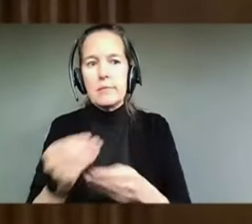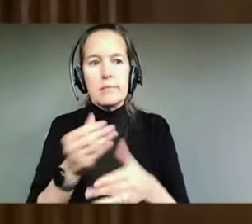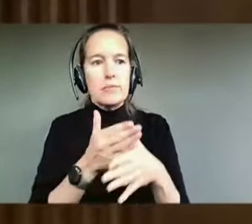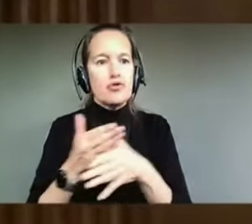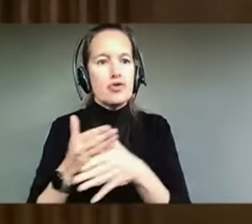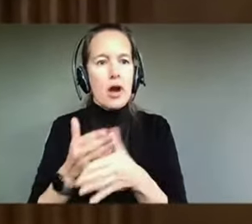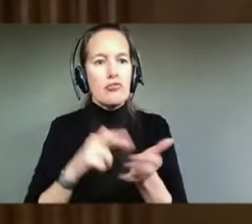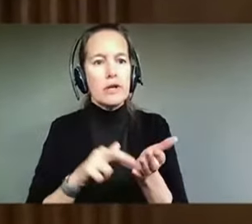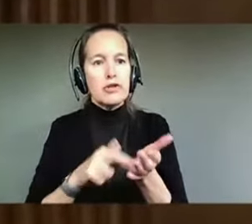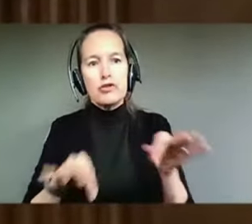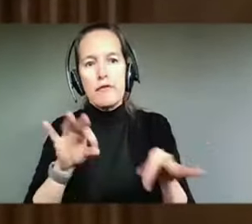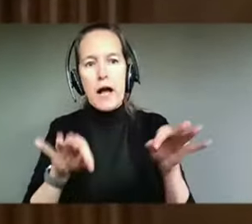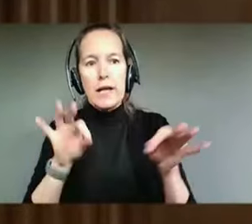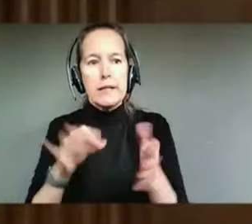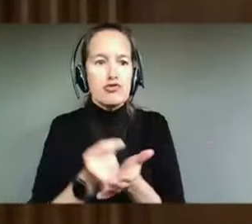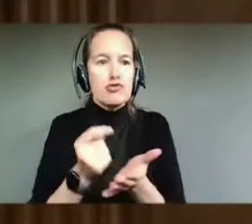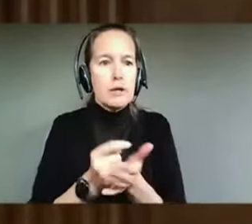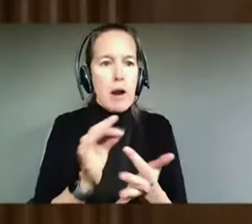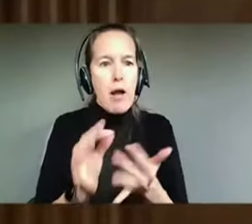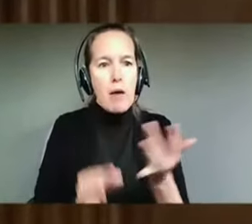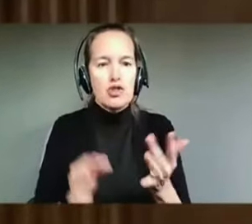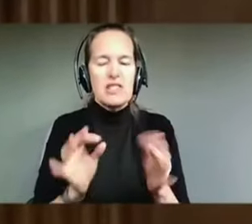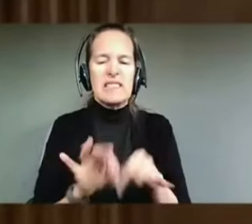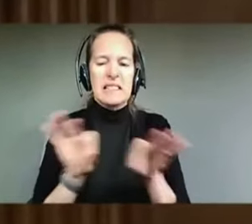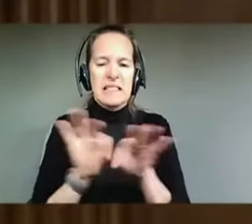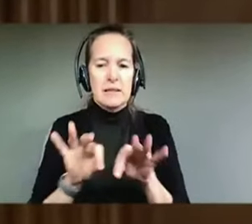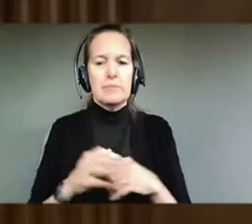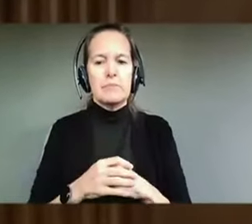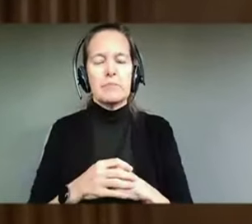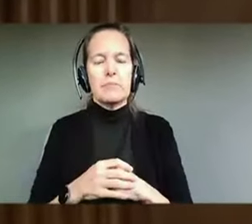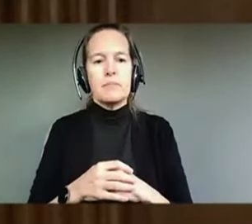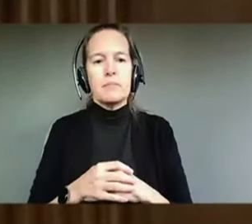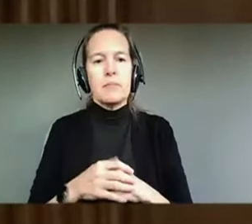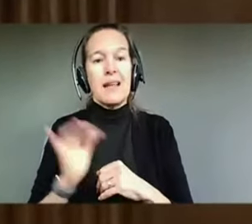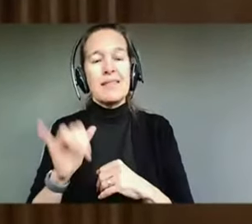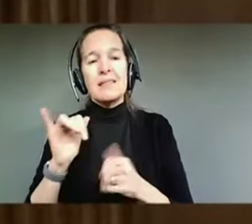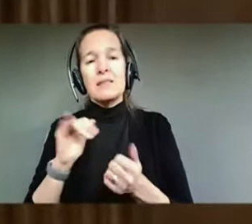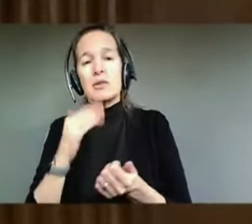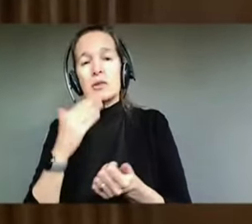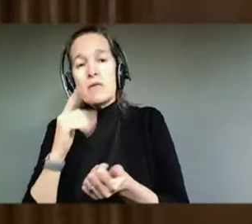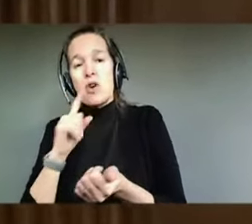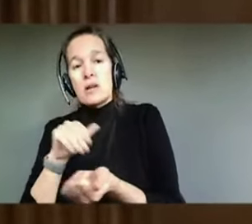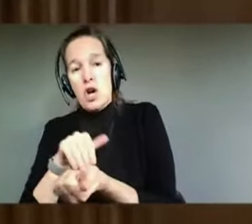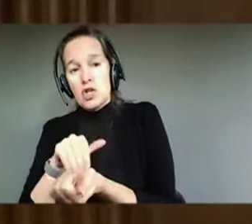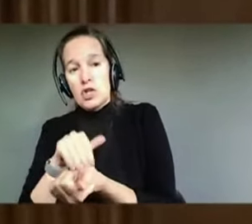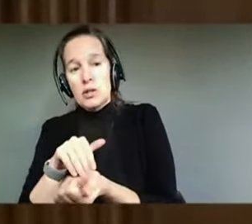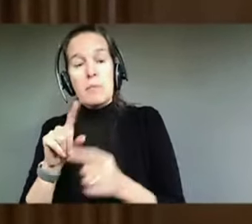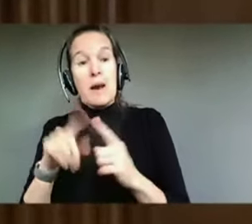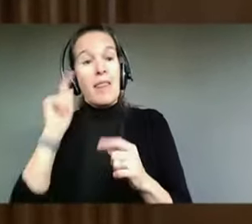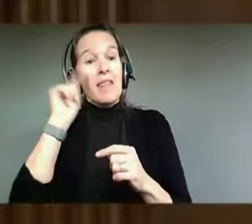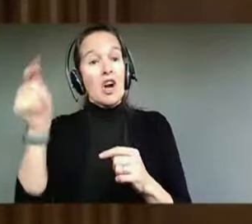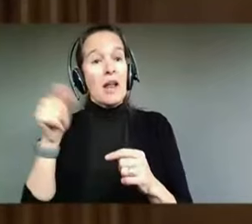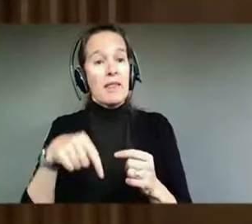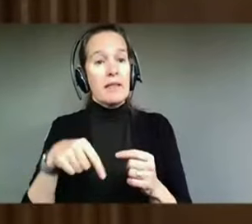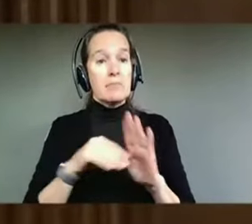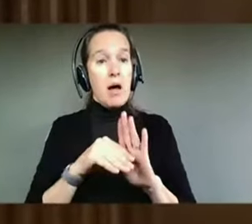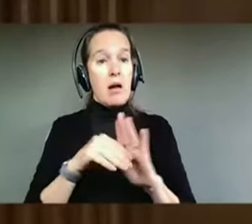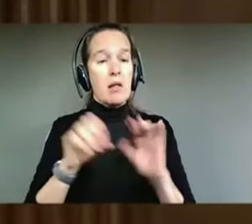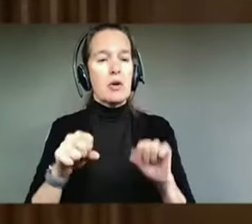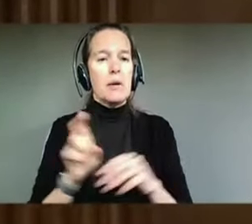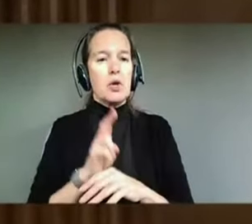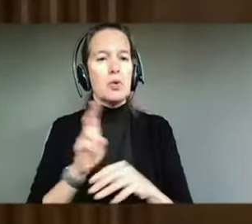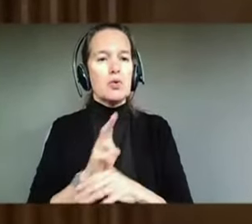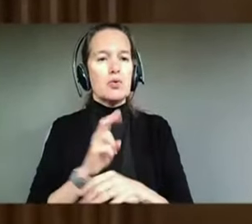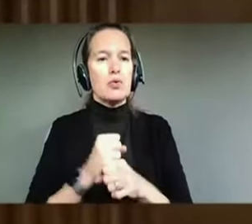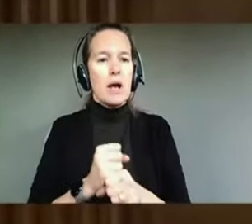patients is key. This is telementoring for providers, but in theory, this model could be used to create